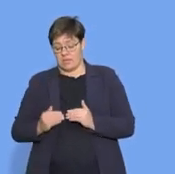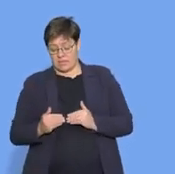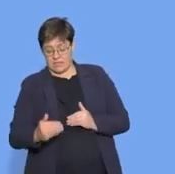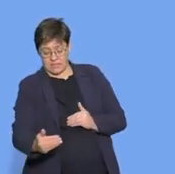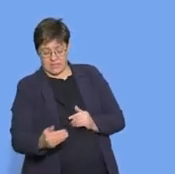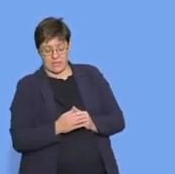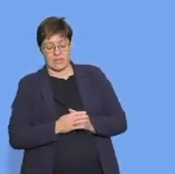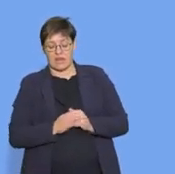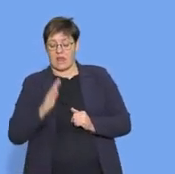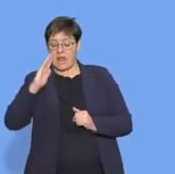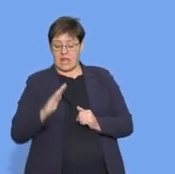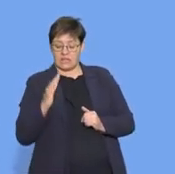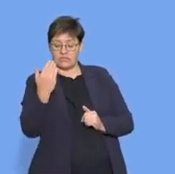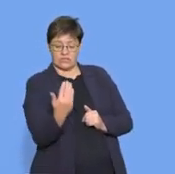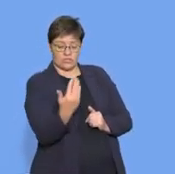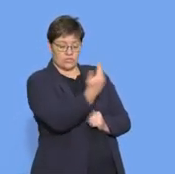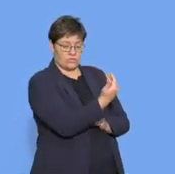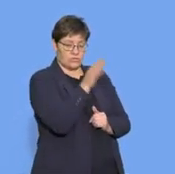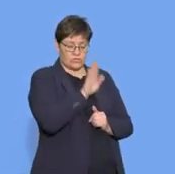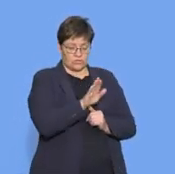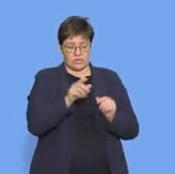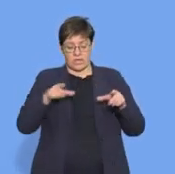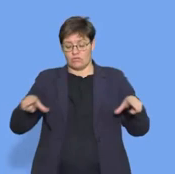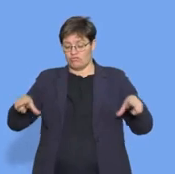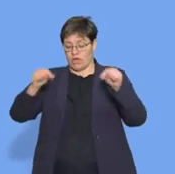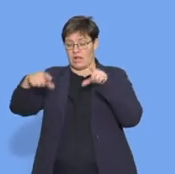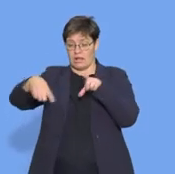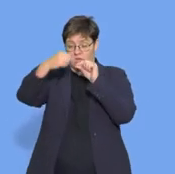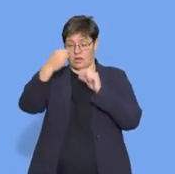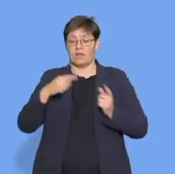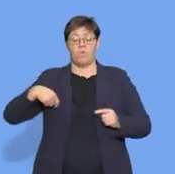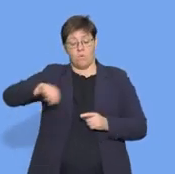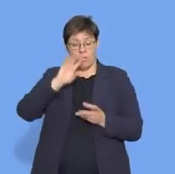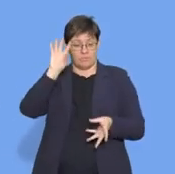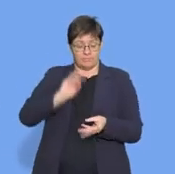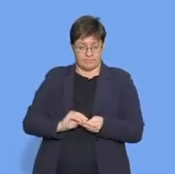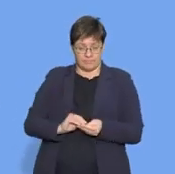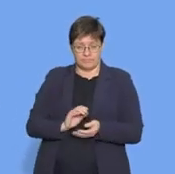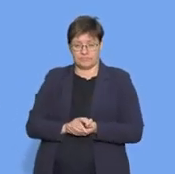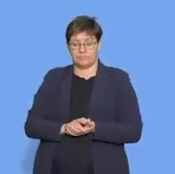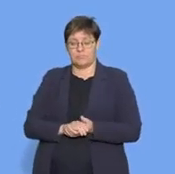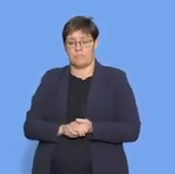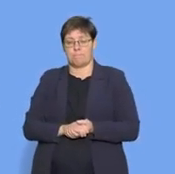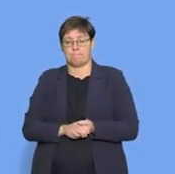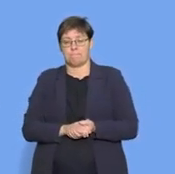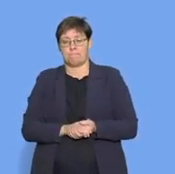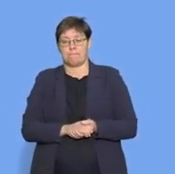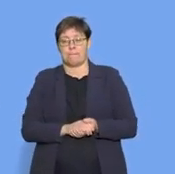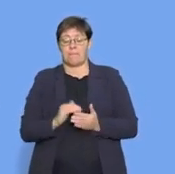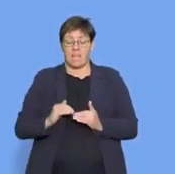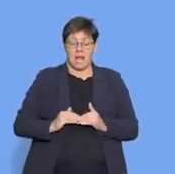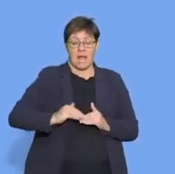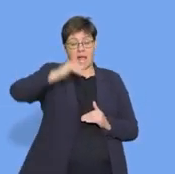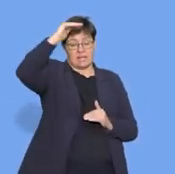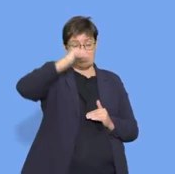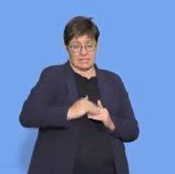the areas of each of the triangles together. But please make a note we have